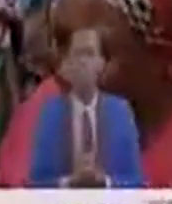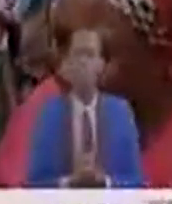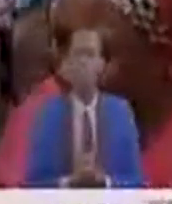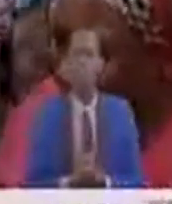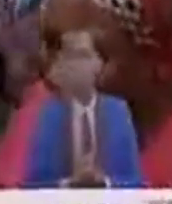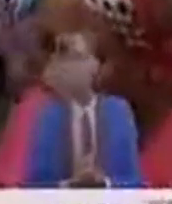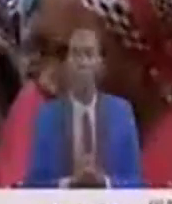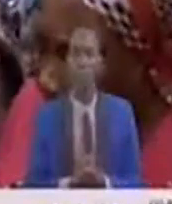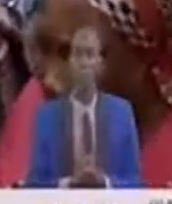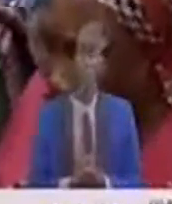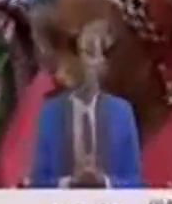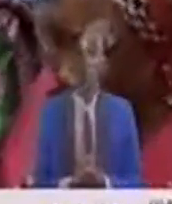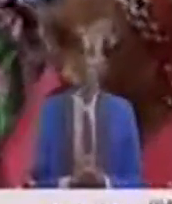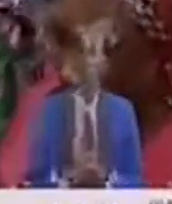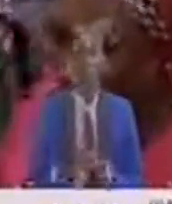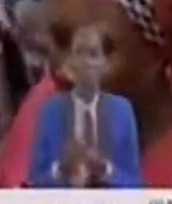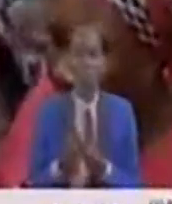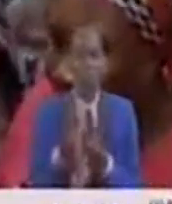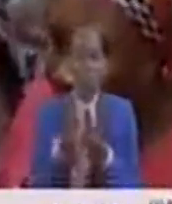And examine